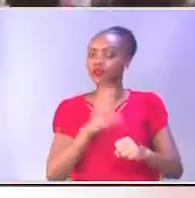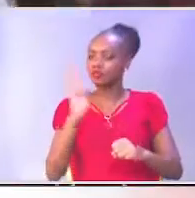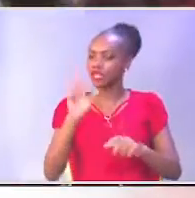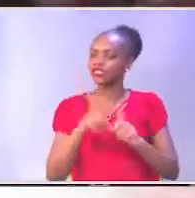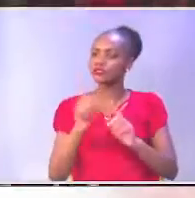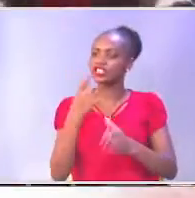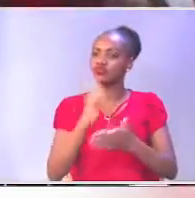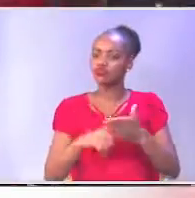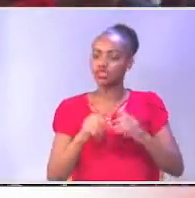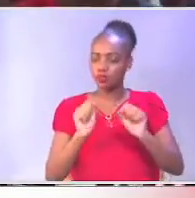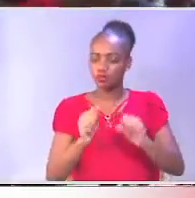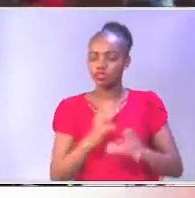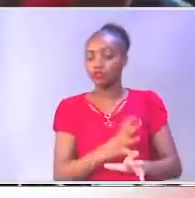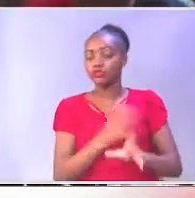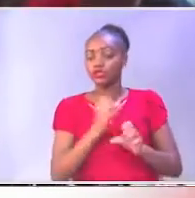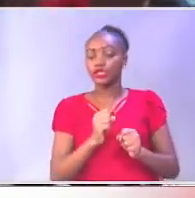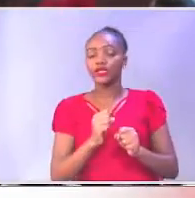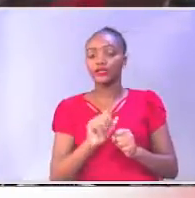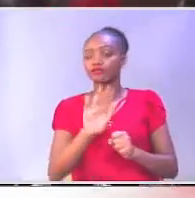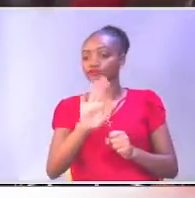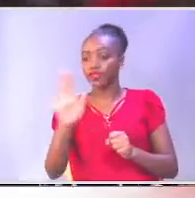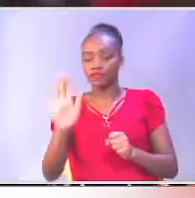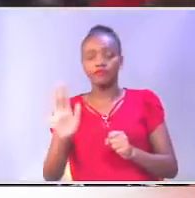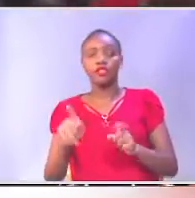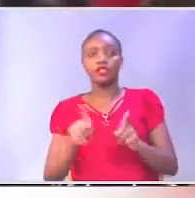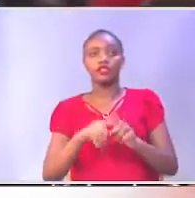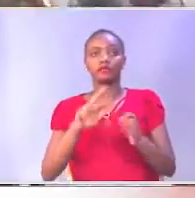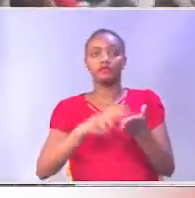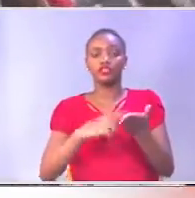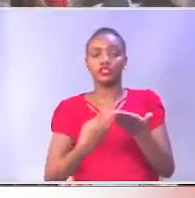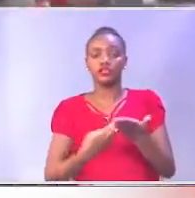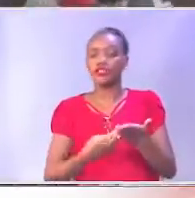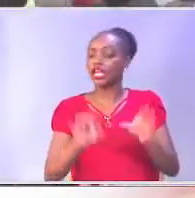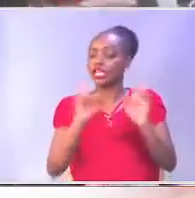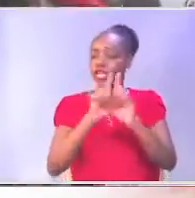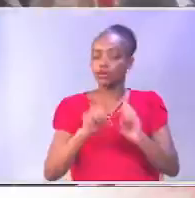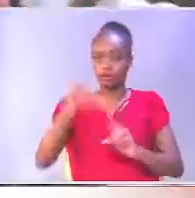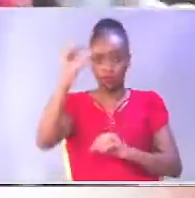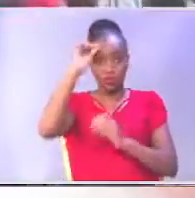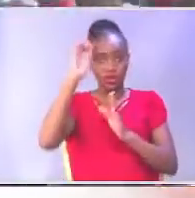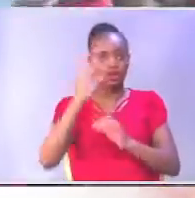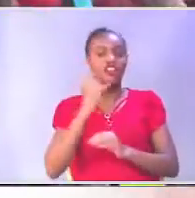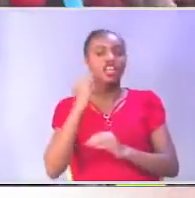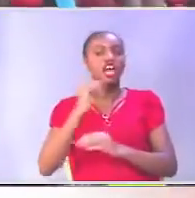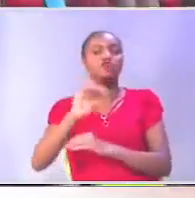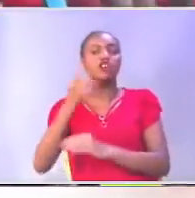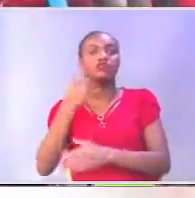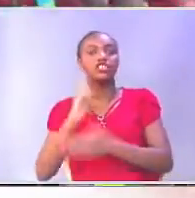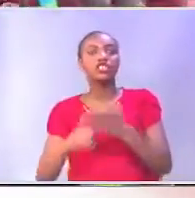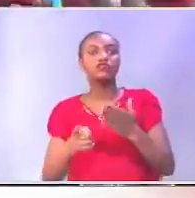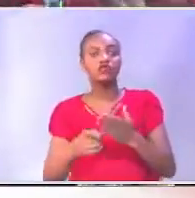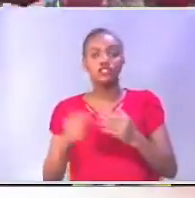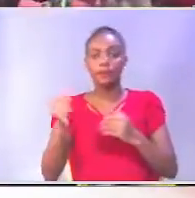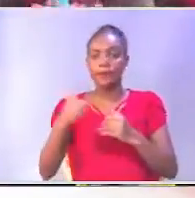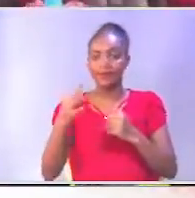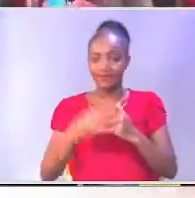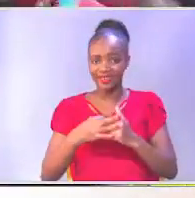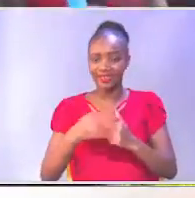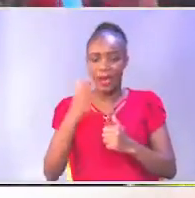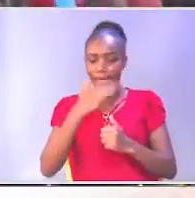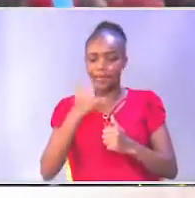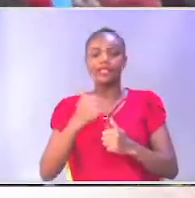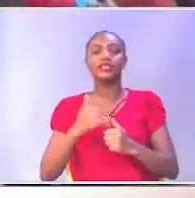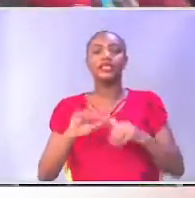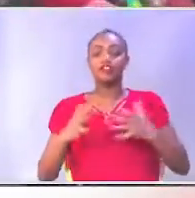can be trusted with the country and its resources, as Governor Kinyanjui described the August election as a defining moment for the